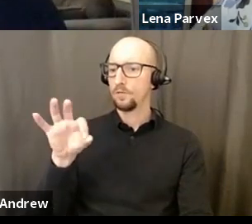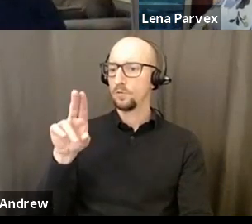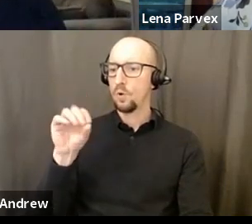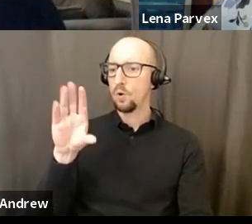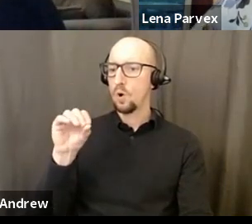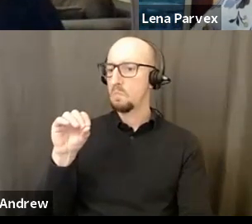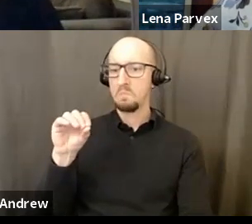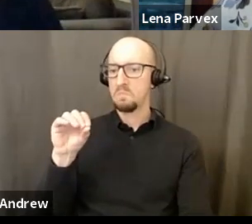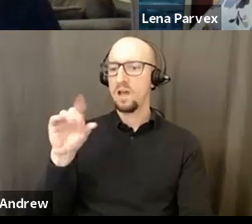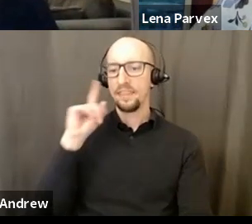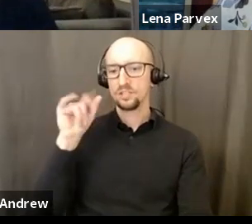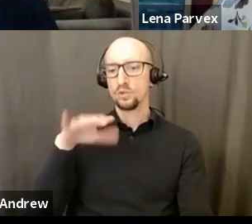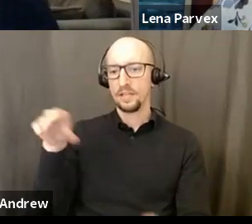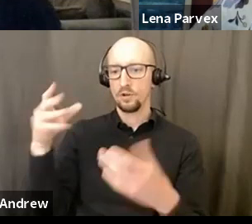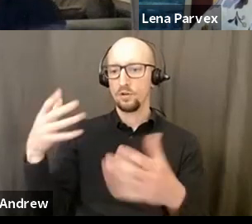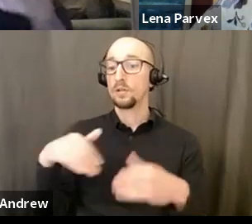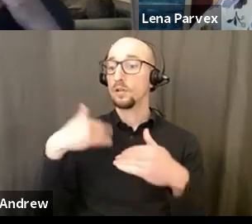Amy Gusevsky.